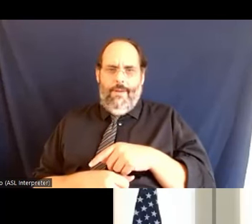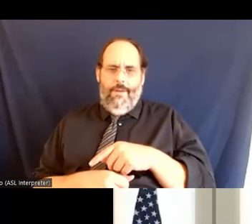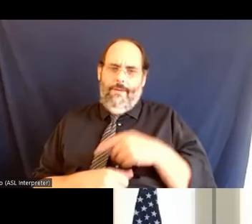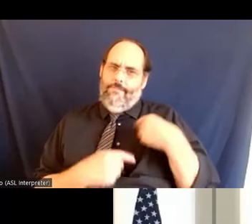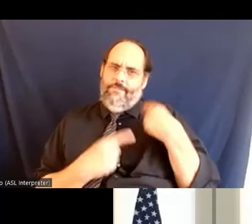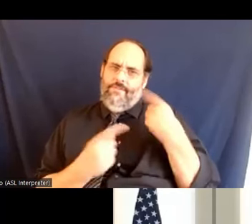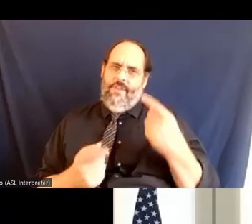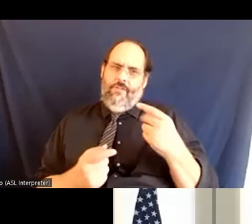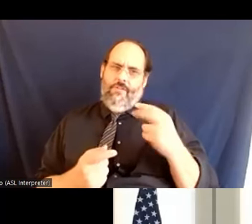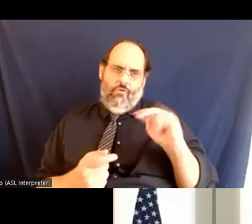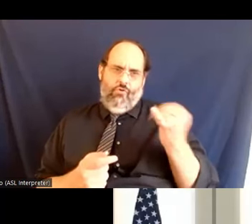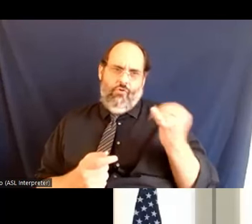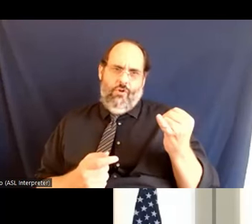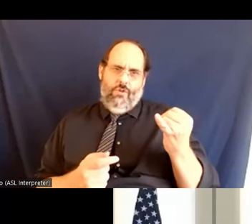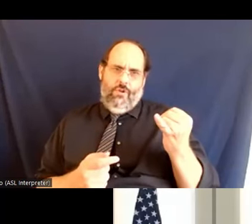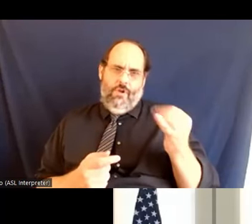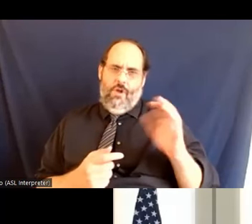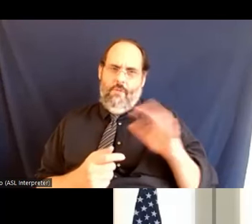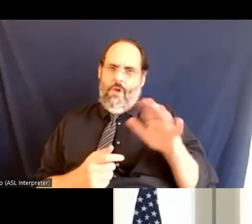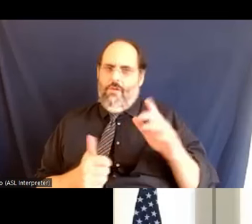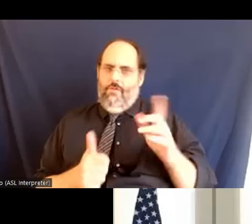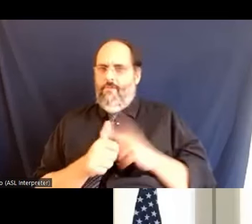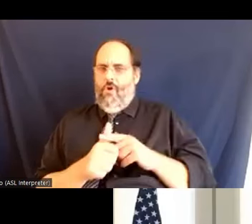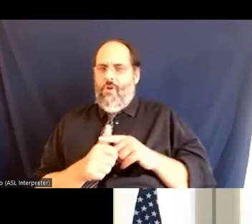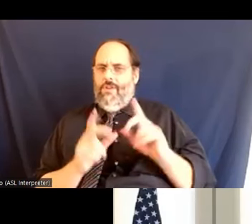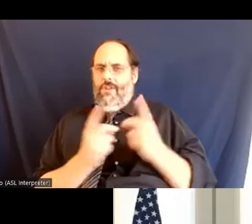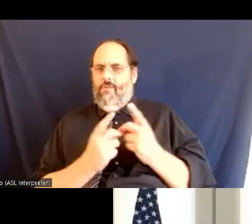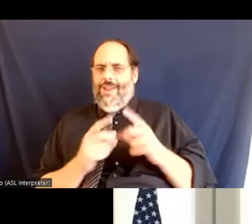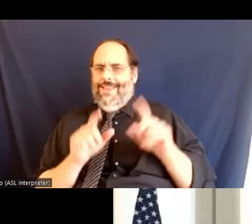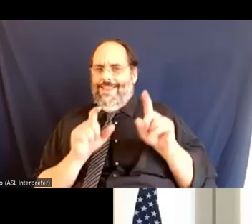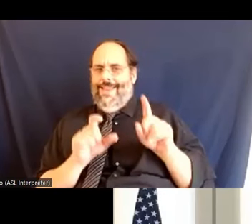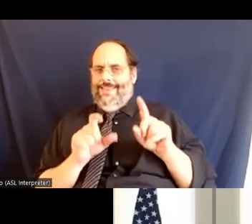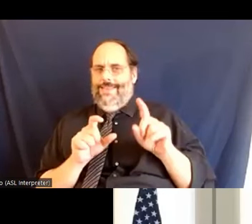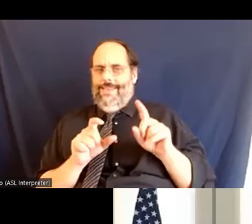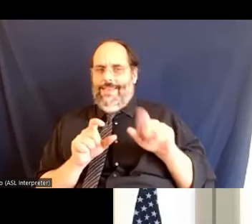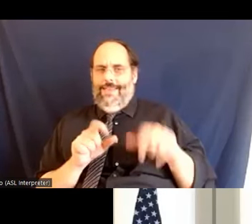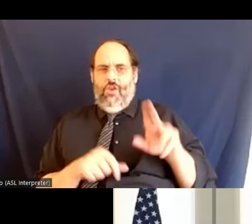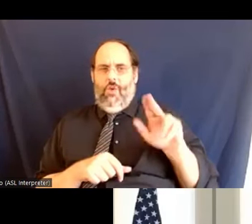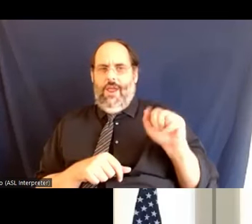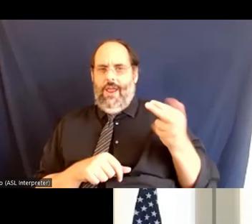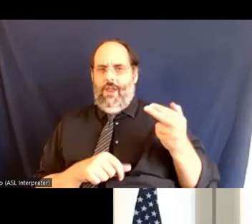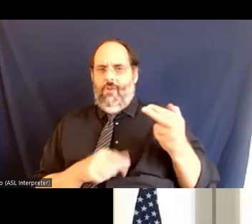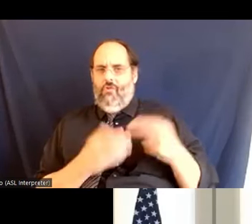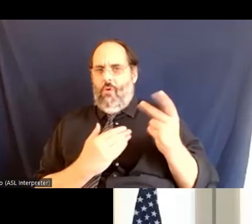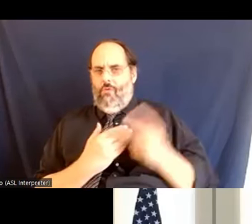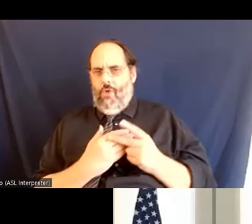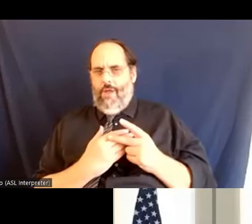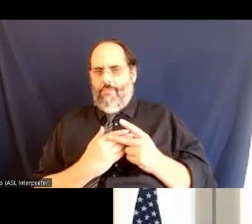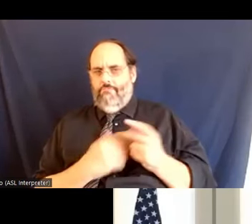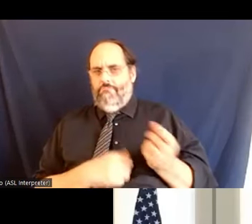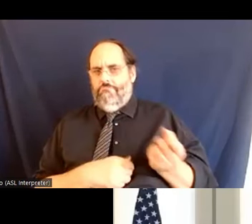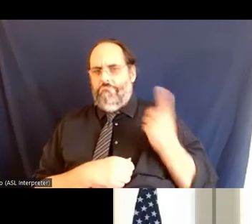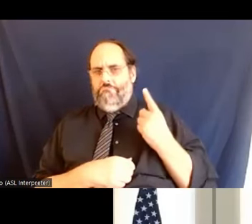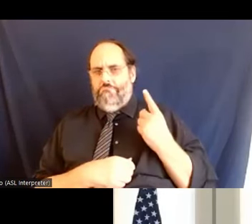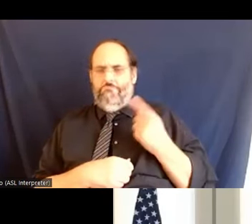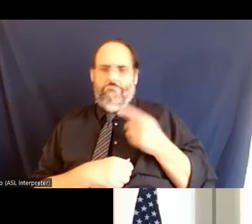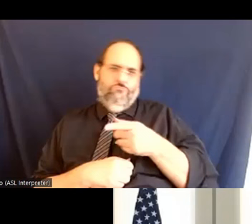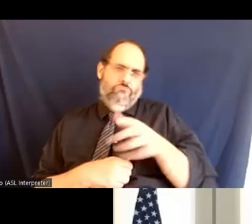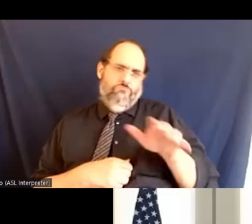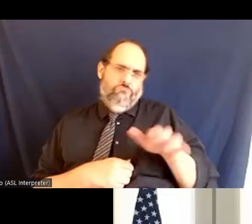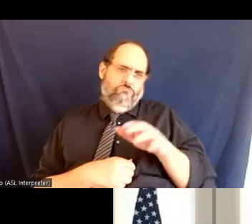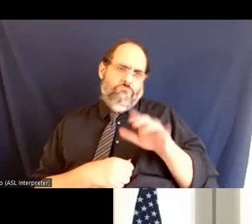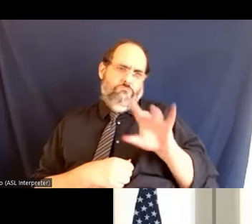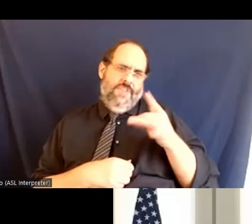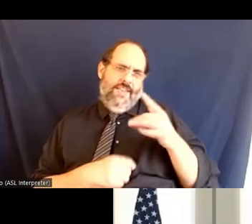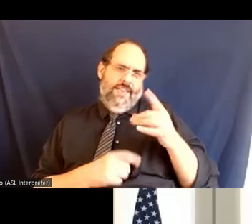Since New Jersey was one of the districts that piloted the United Against Hate program, you have about 18